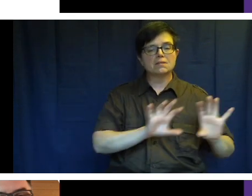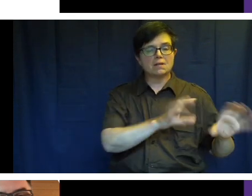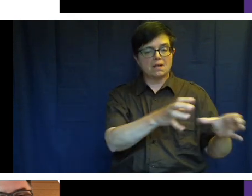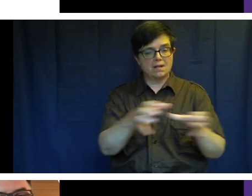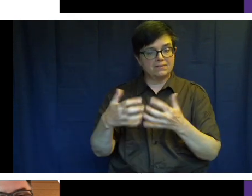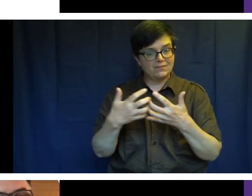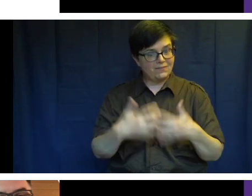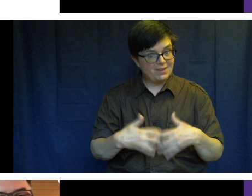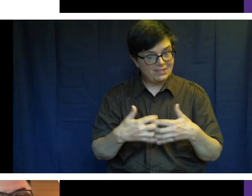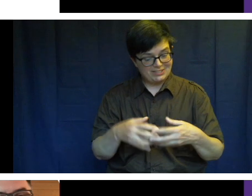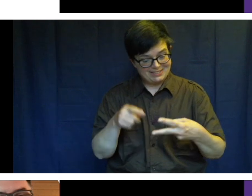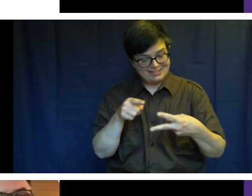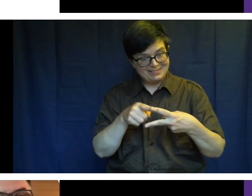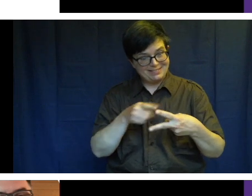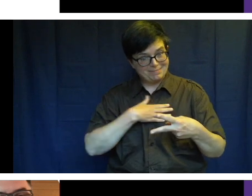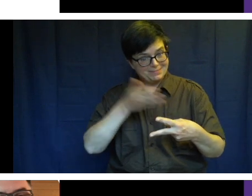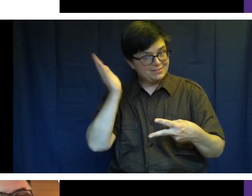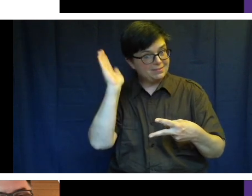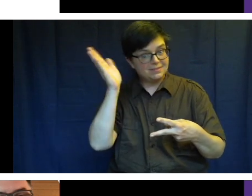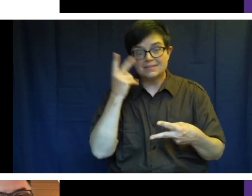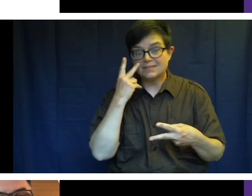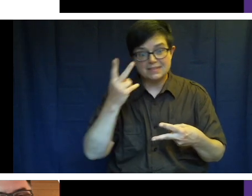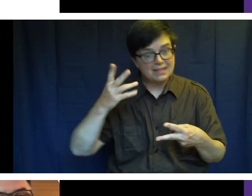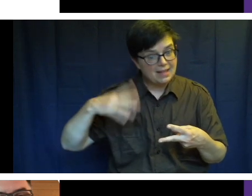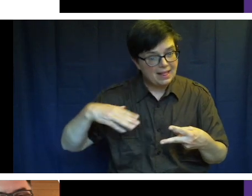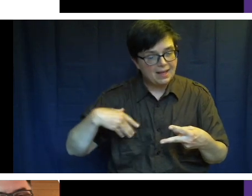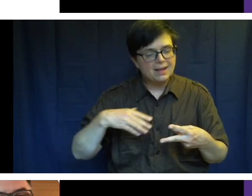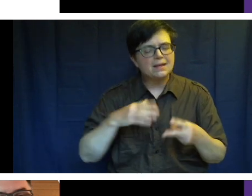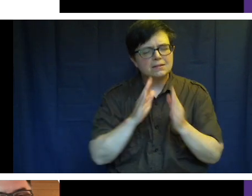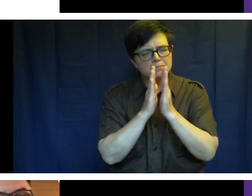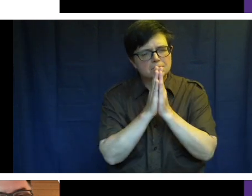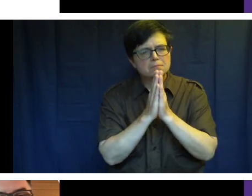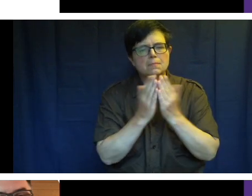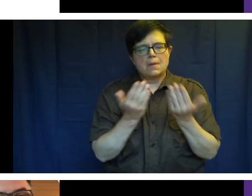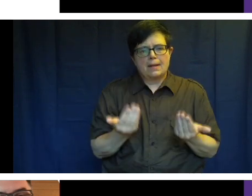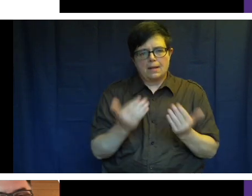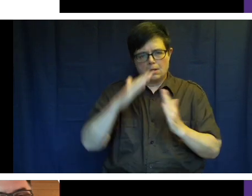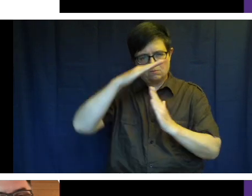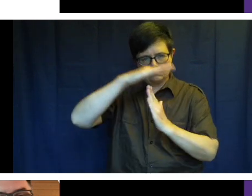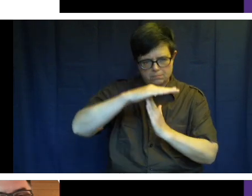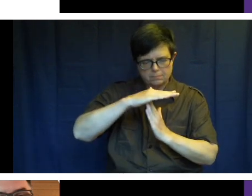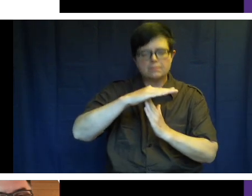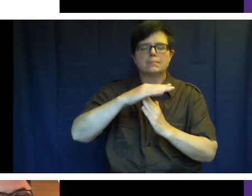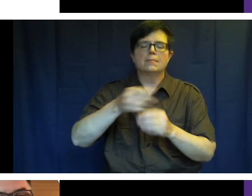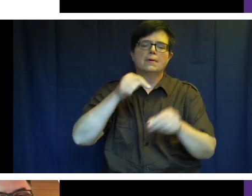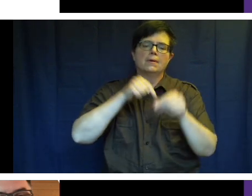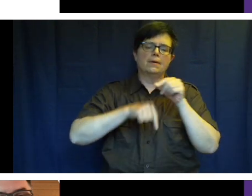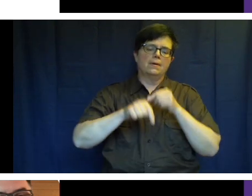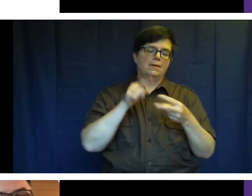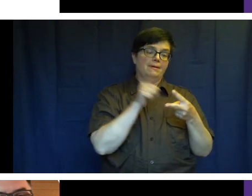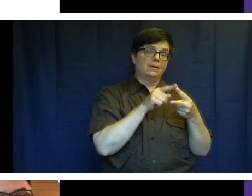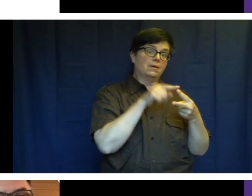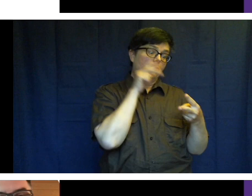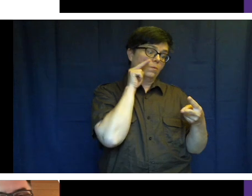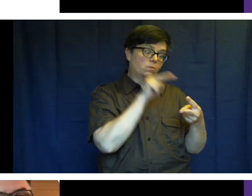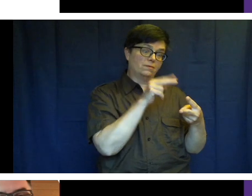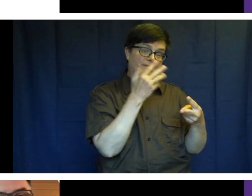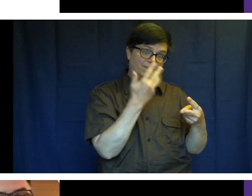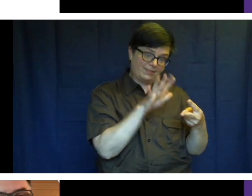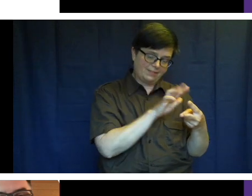Organization International Classification of Functioning, then I invite you to first visit part